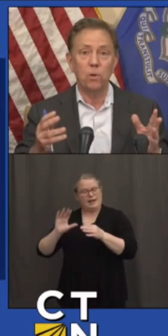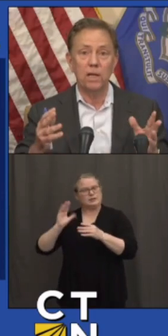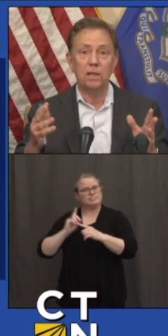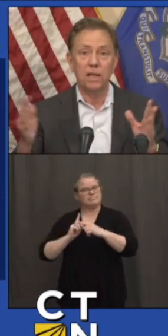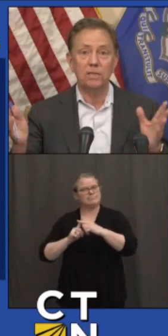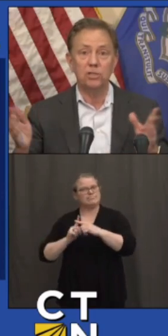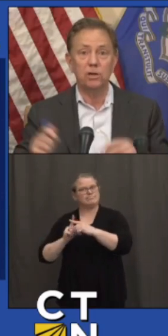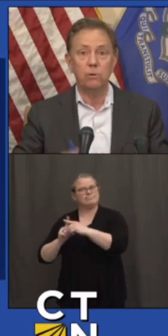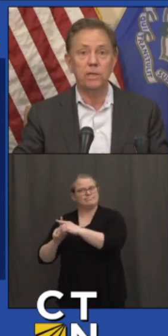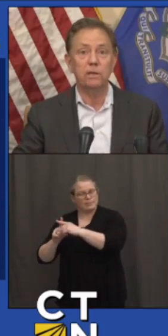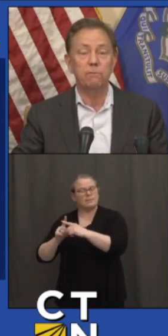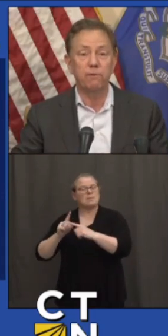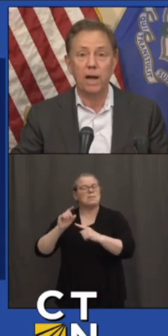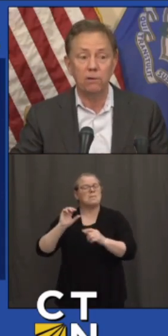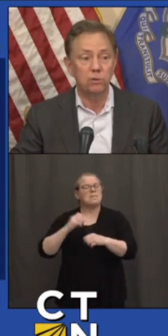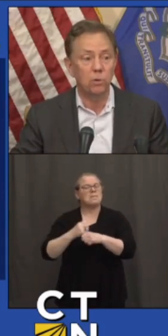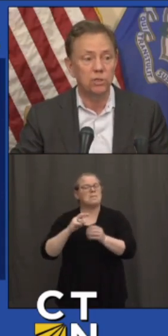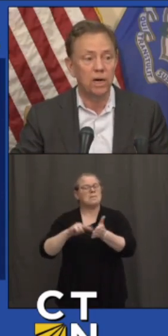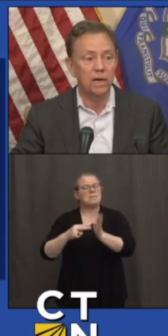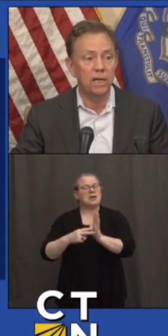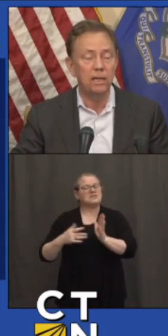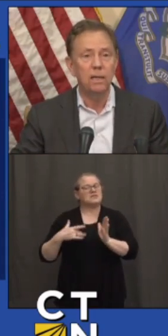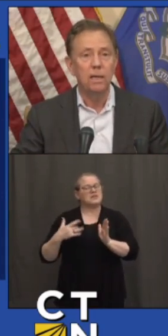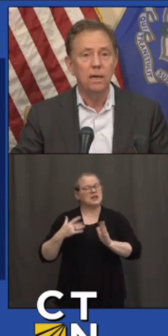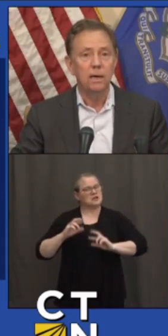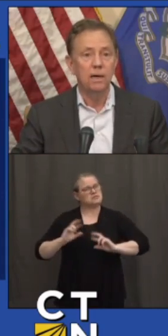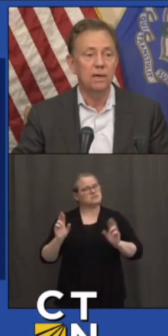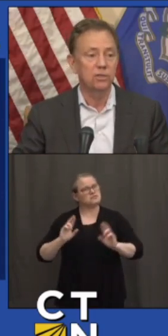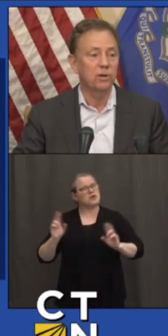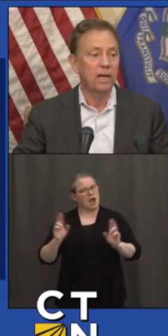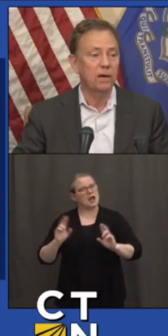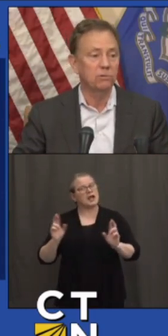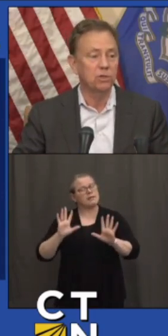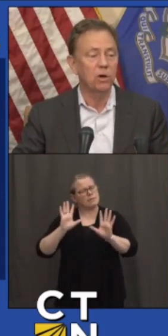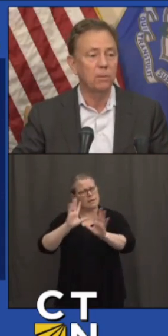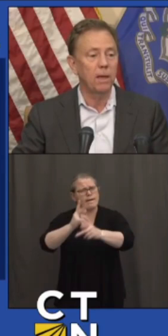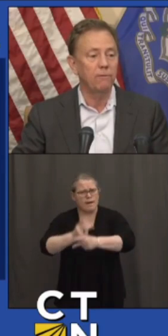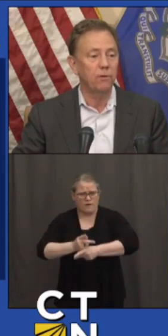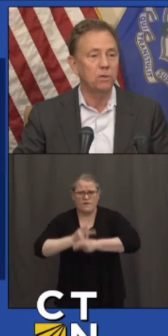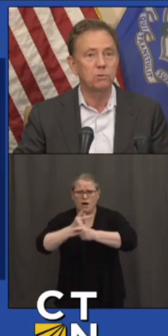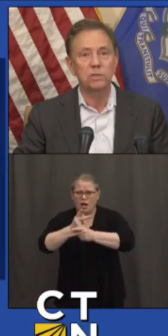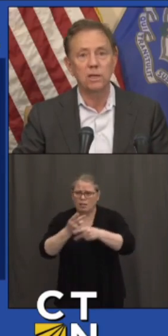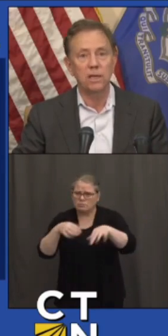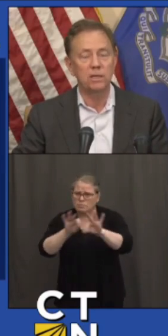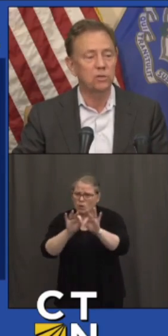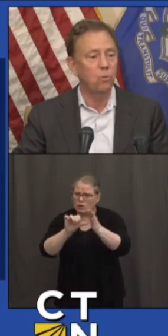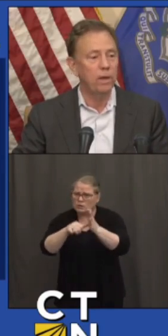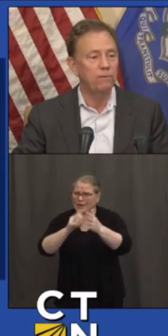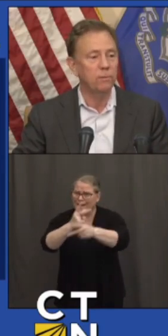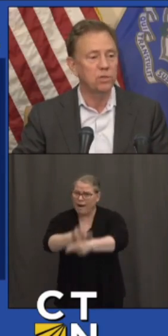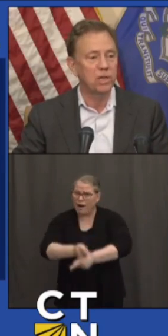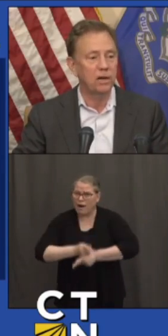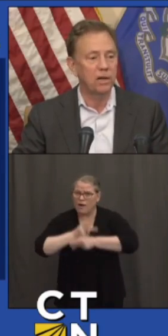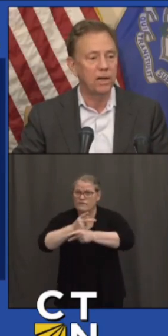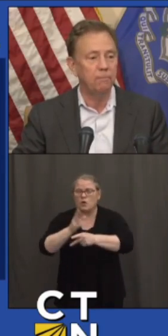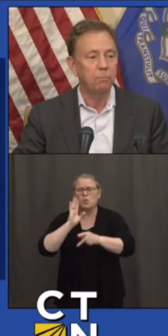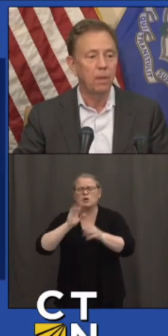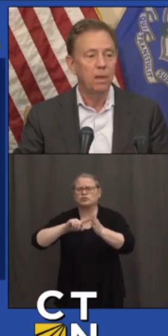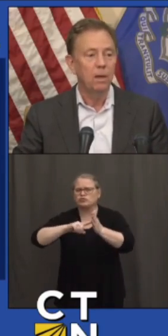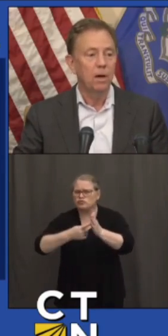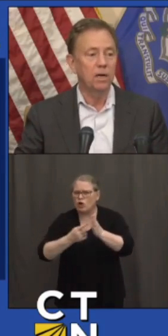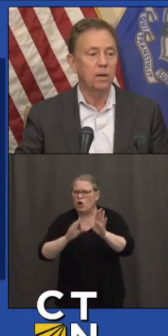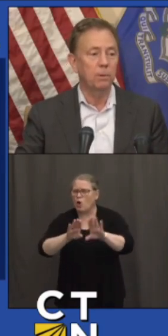May 20th last year, we did for outdoor dining. So now, starting May 1st, which I think is a week from